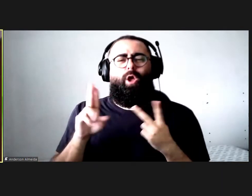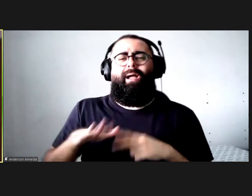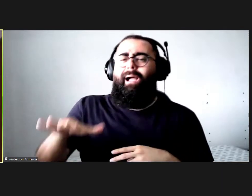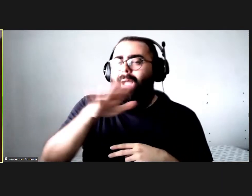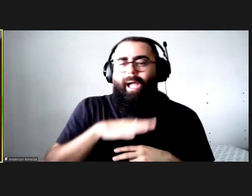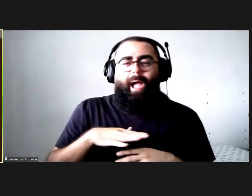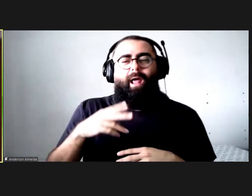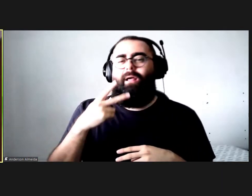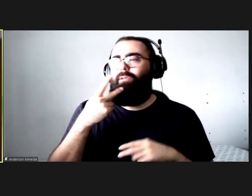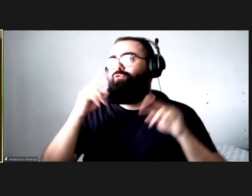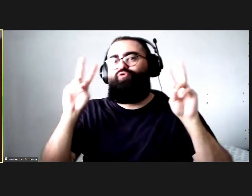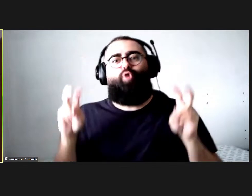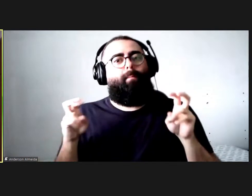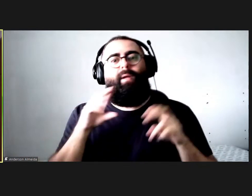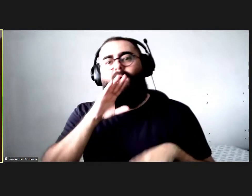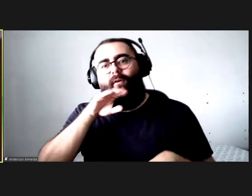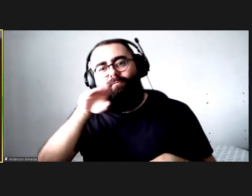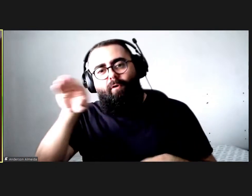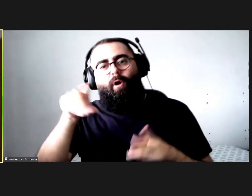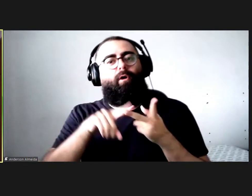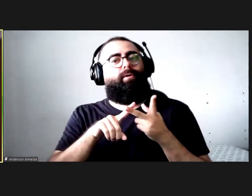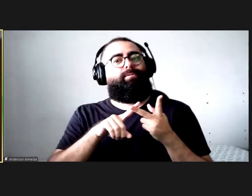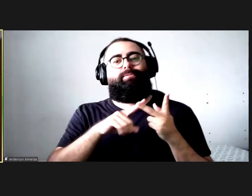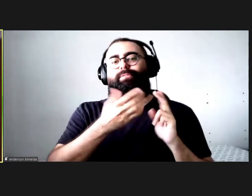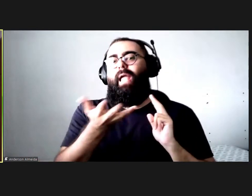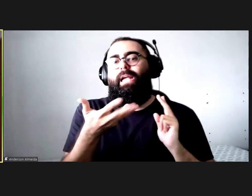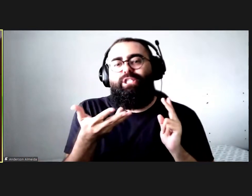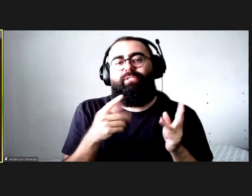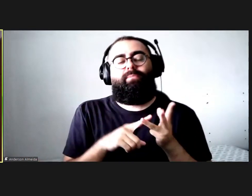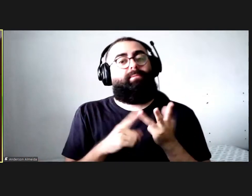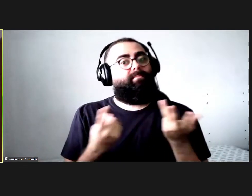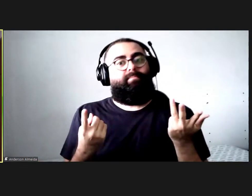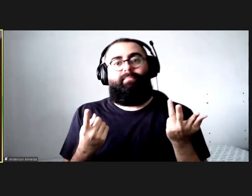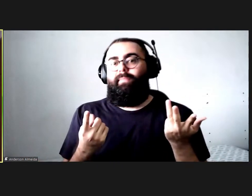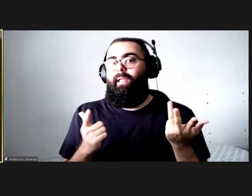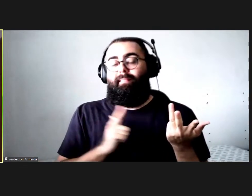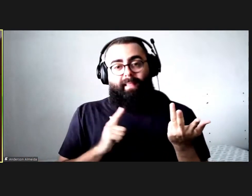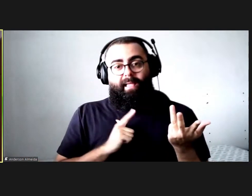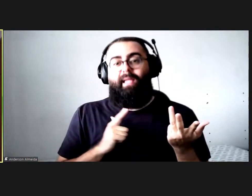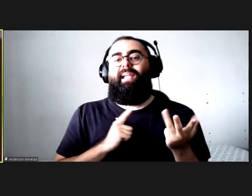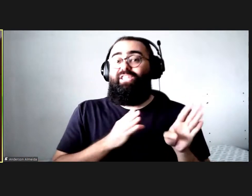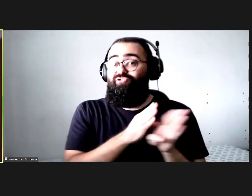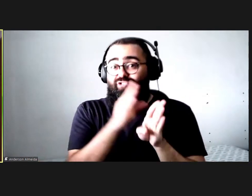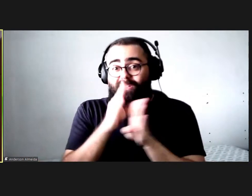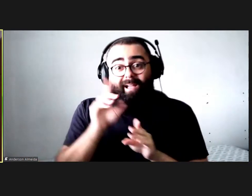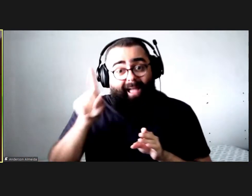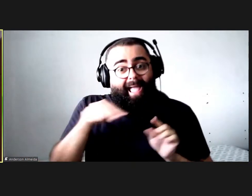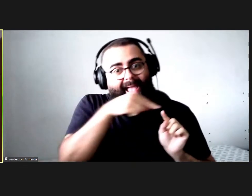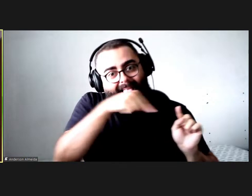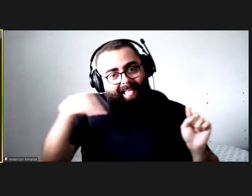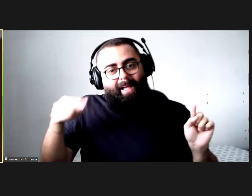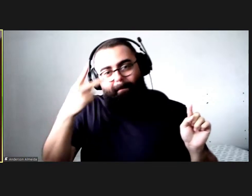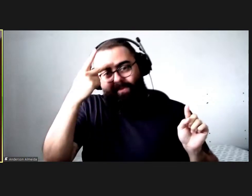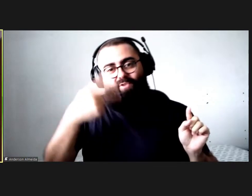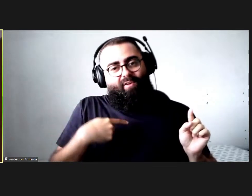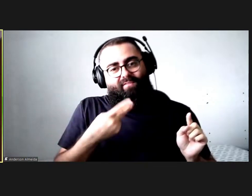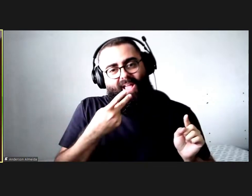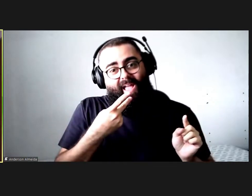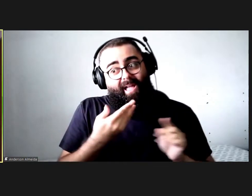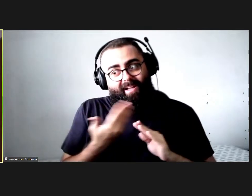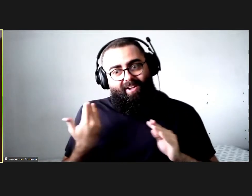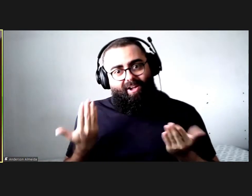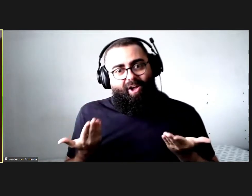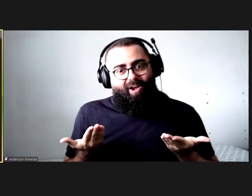over the country under direct and or indirect supervision of these researchers, or even by their former